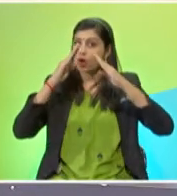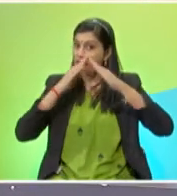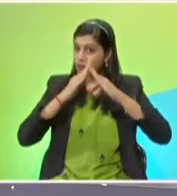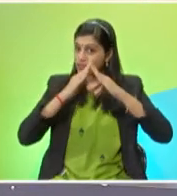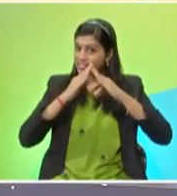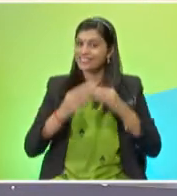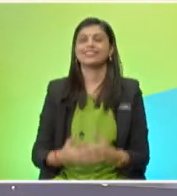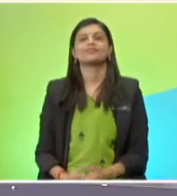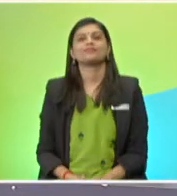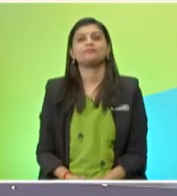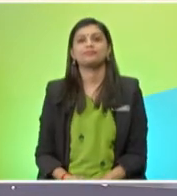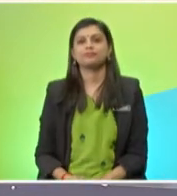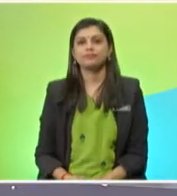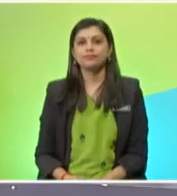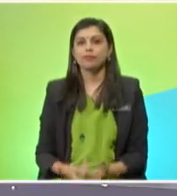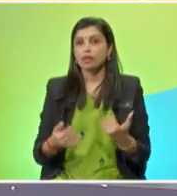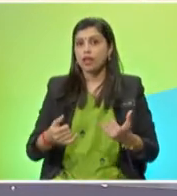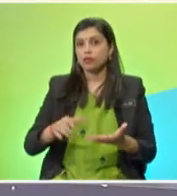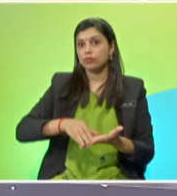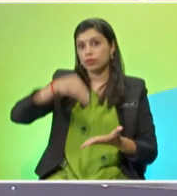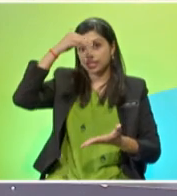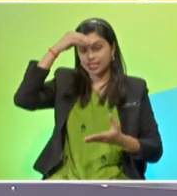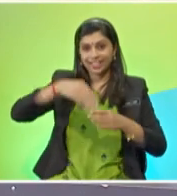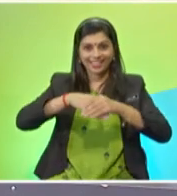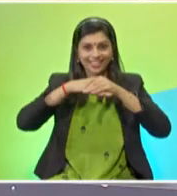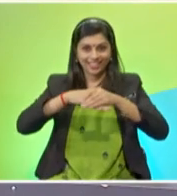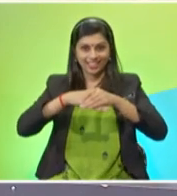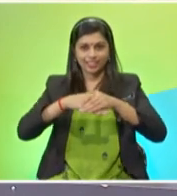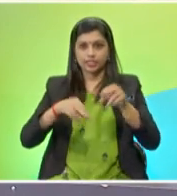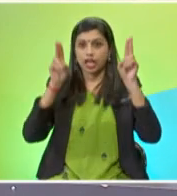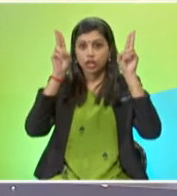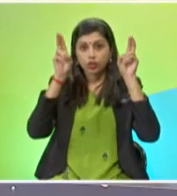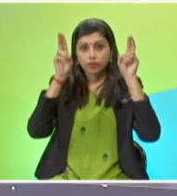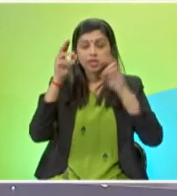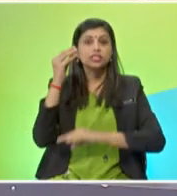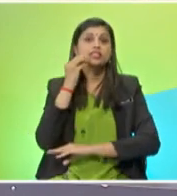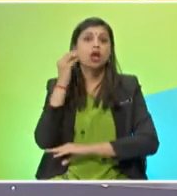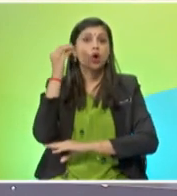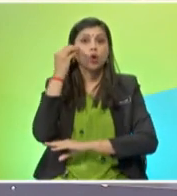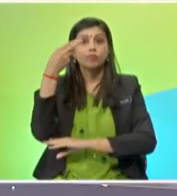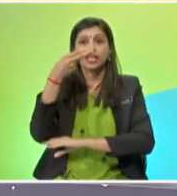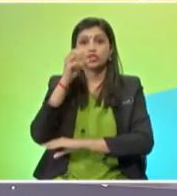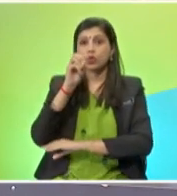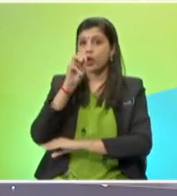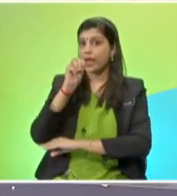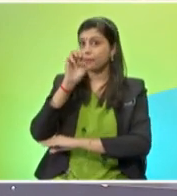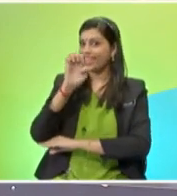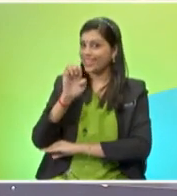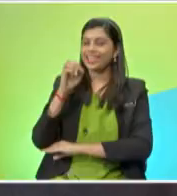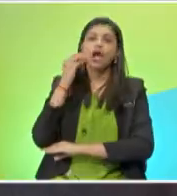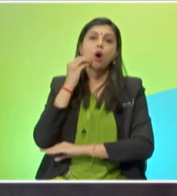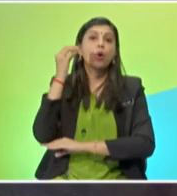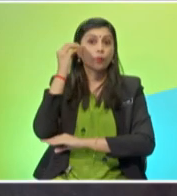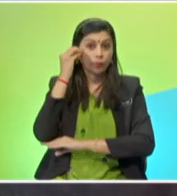preschool slot where we are learning English together, and the topic is home, sweet home. Of course, with me is Teacher